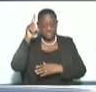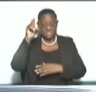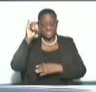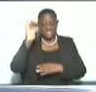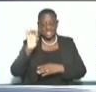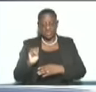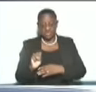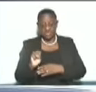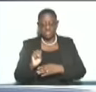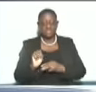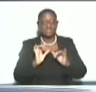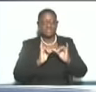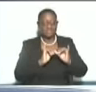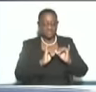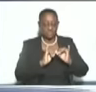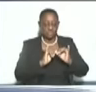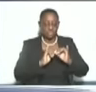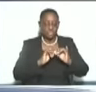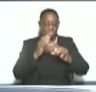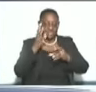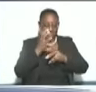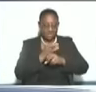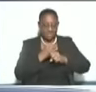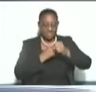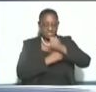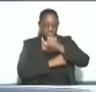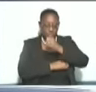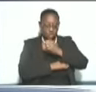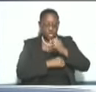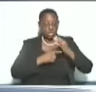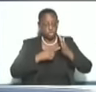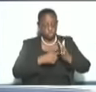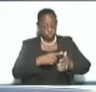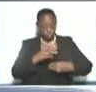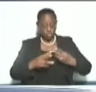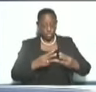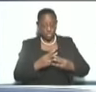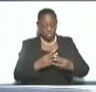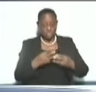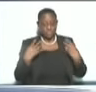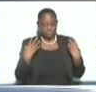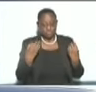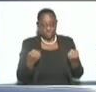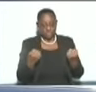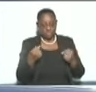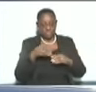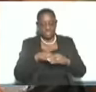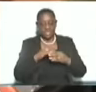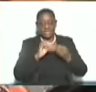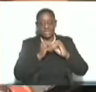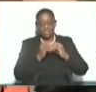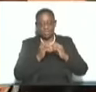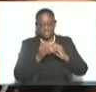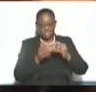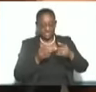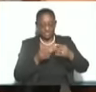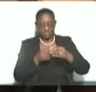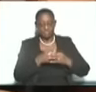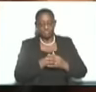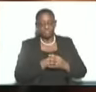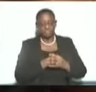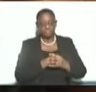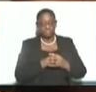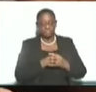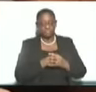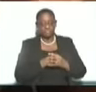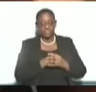to gain support from regional leaders and to show the world that there's strength in numbers. Well, I'm feeling great that the